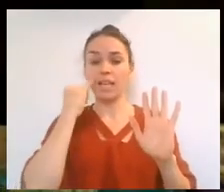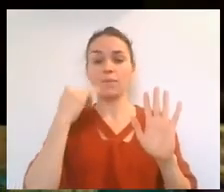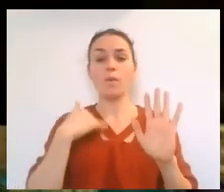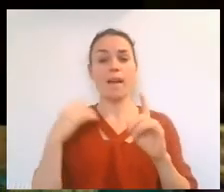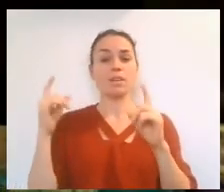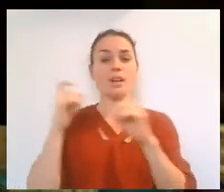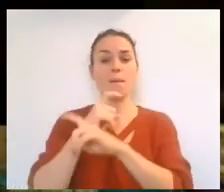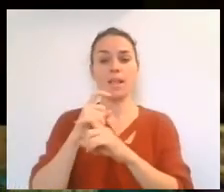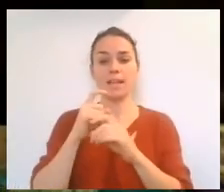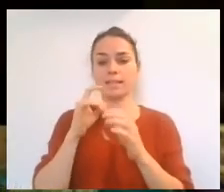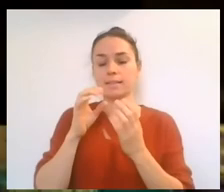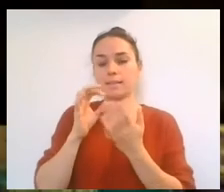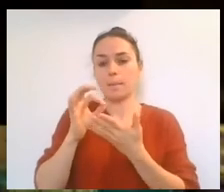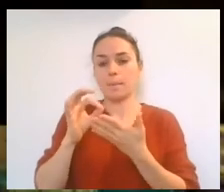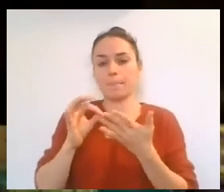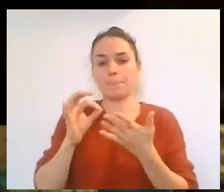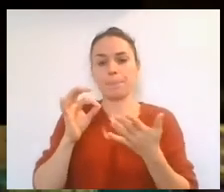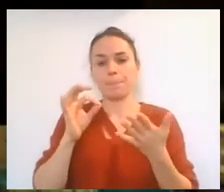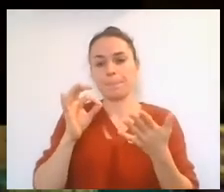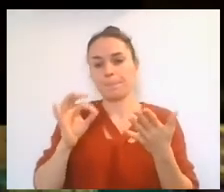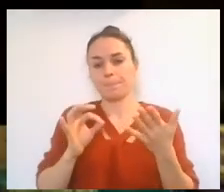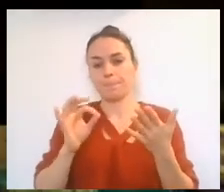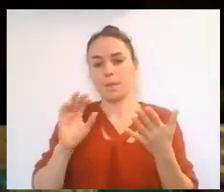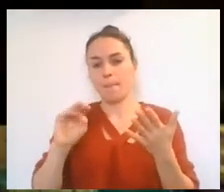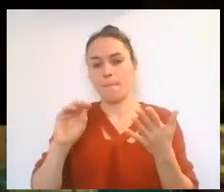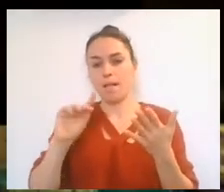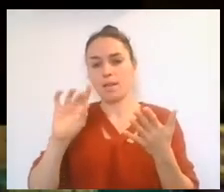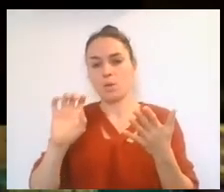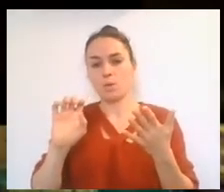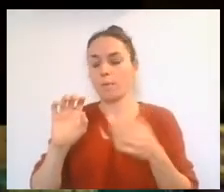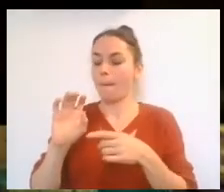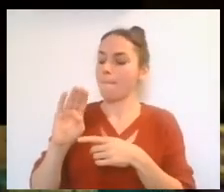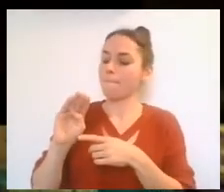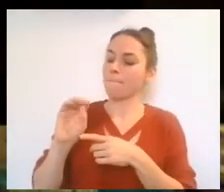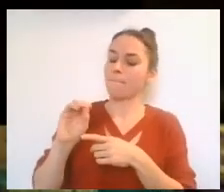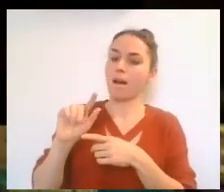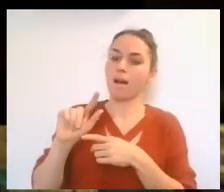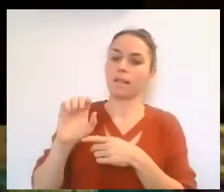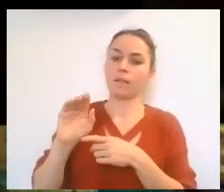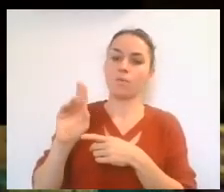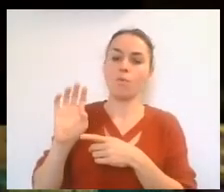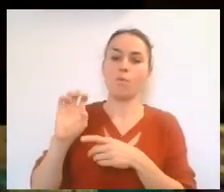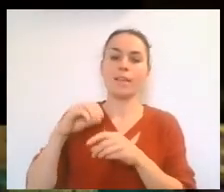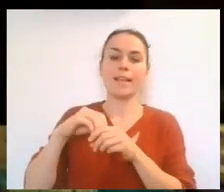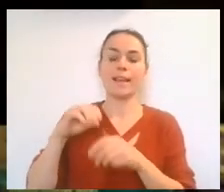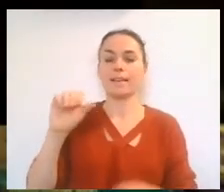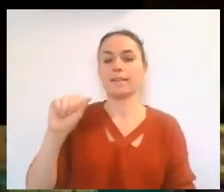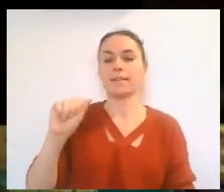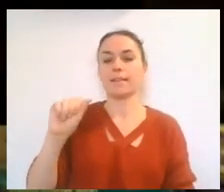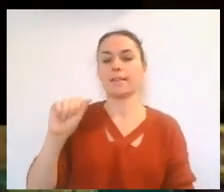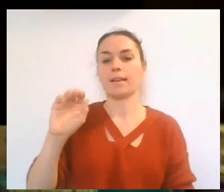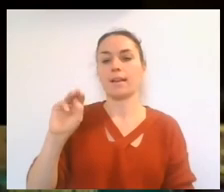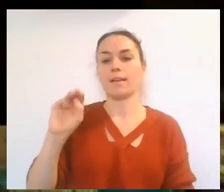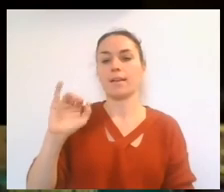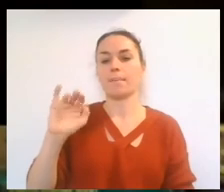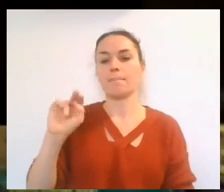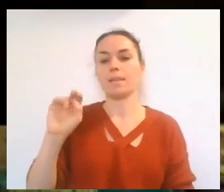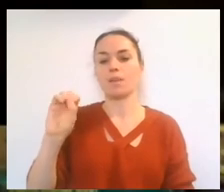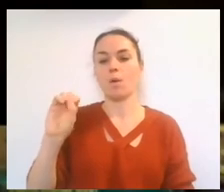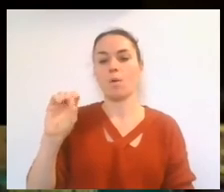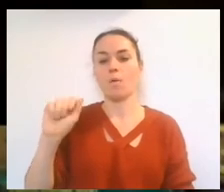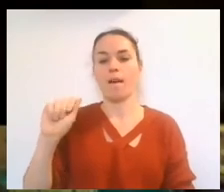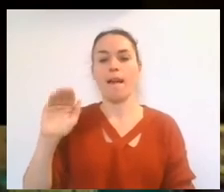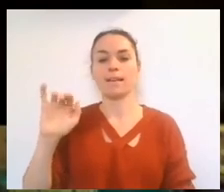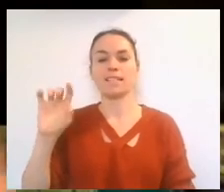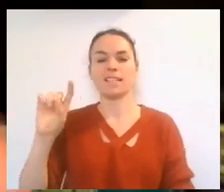in amino acids are the components of proteins, that generally they